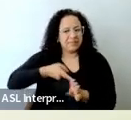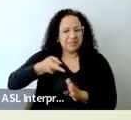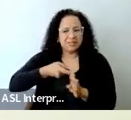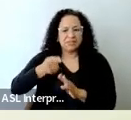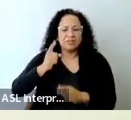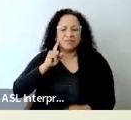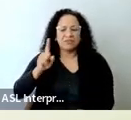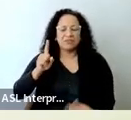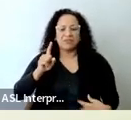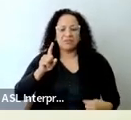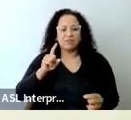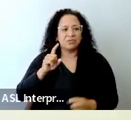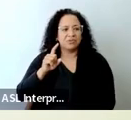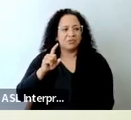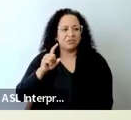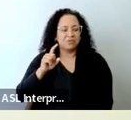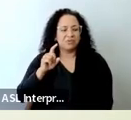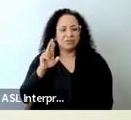Central Valley Regional Center.